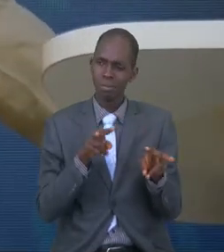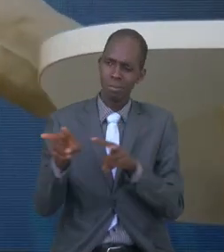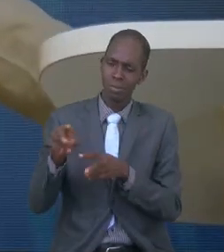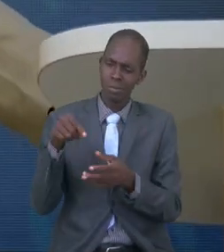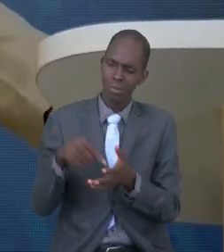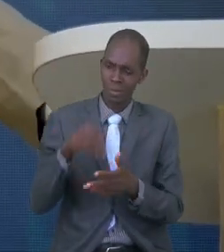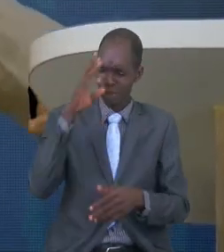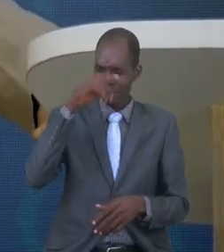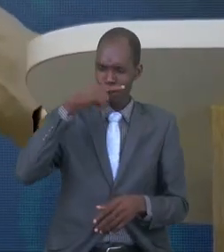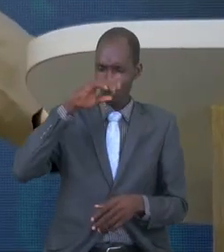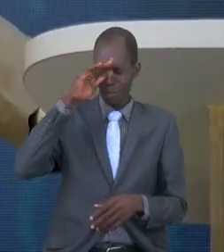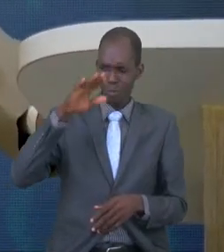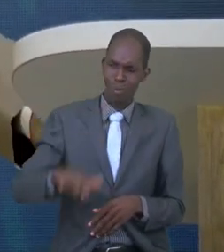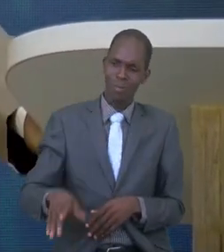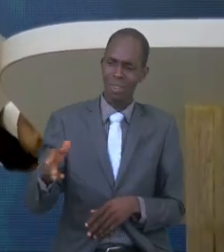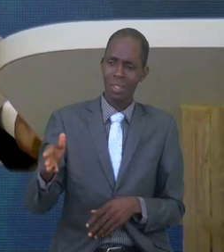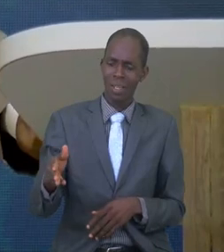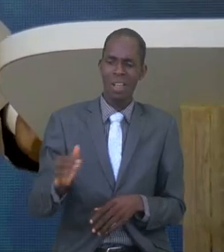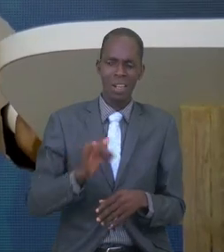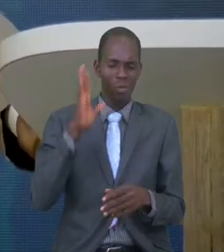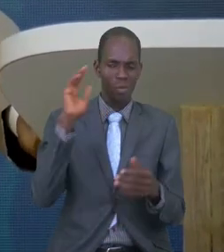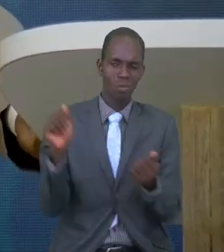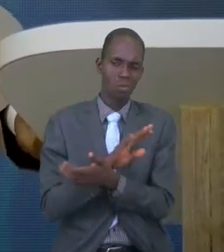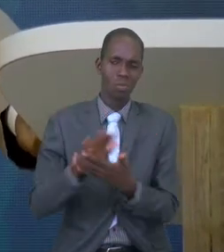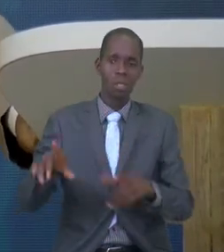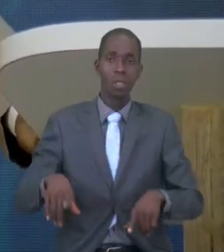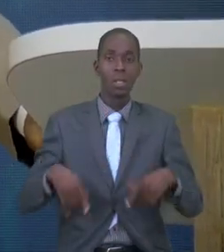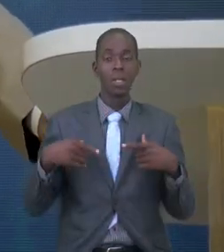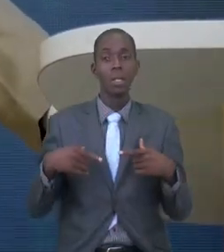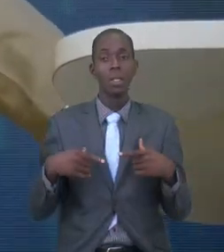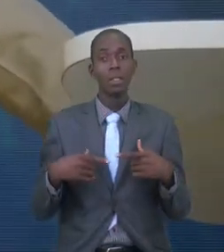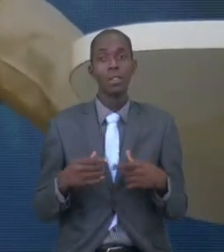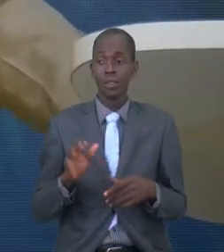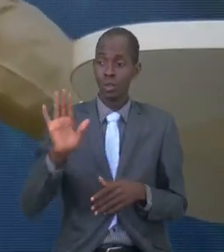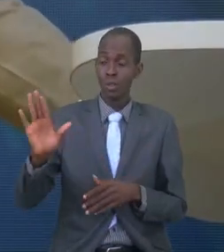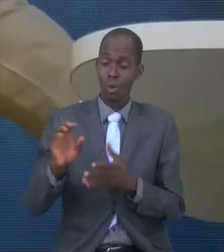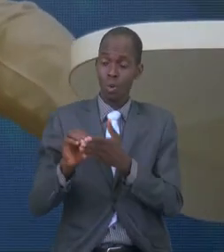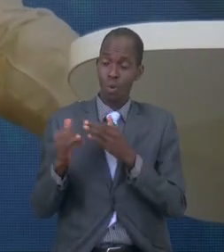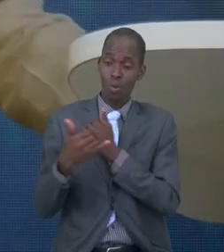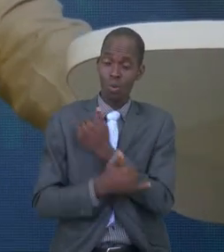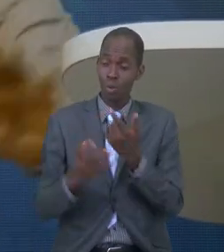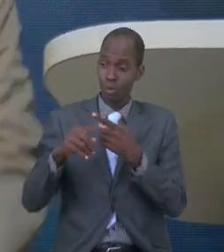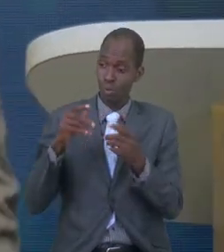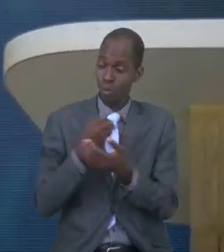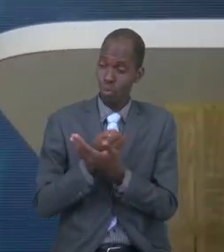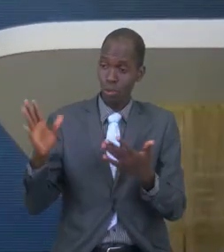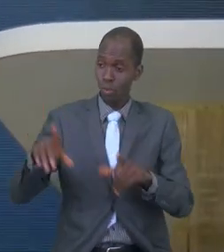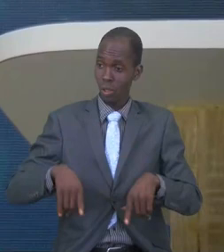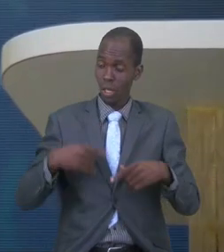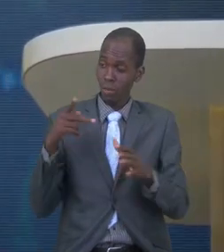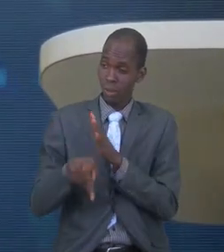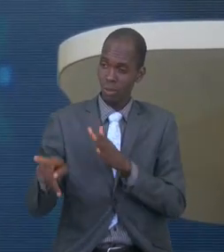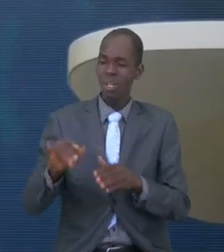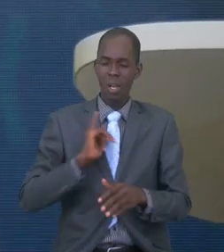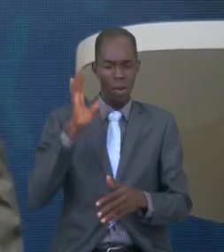his life. Okay. Your nation wants to waste your life. I'll do it for them. And he cursed